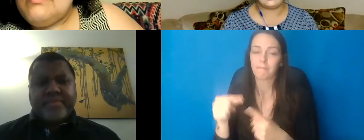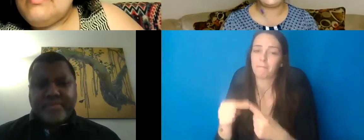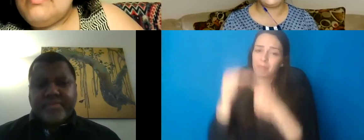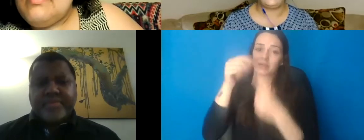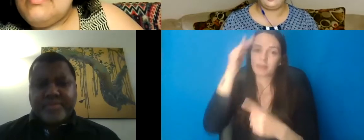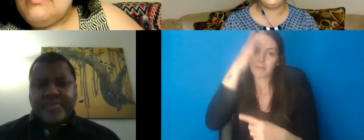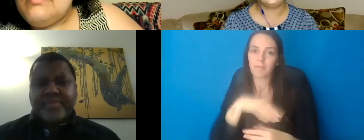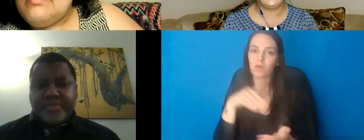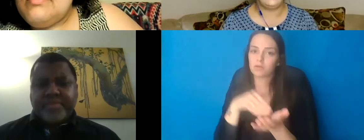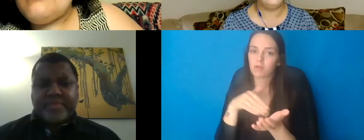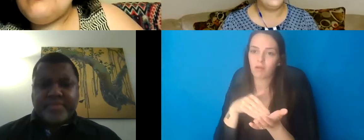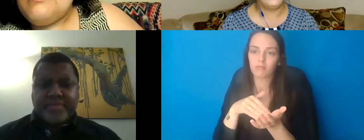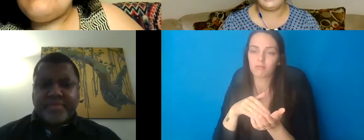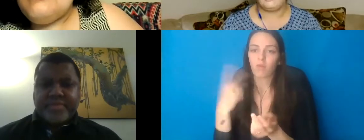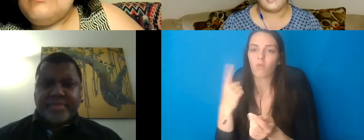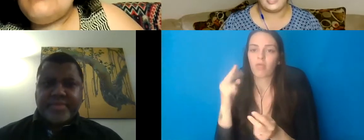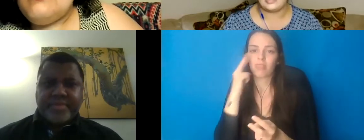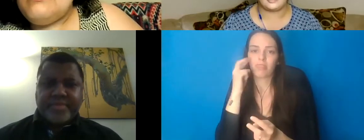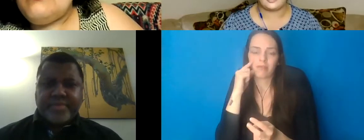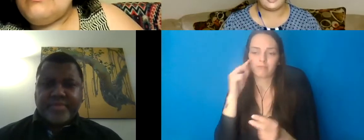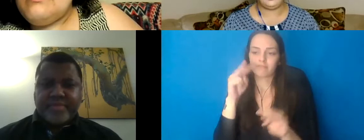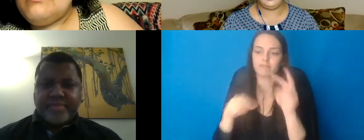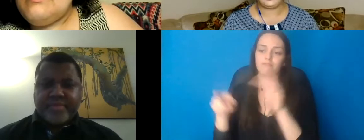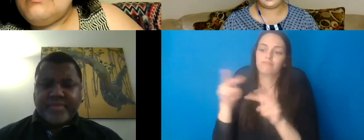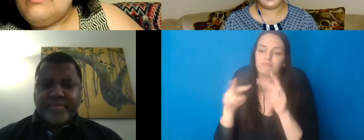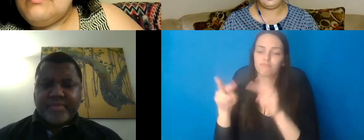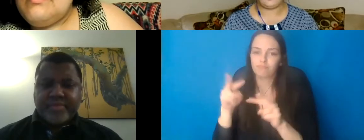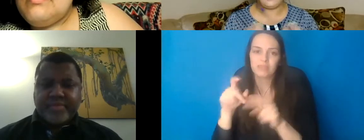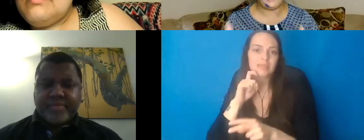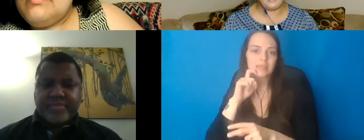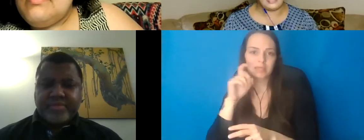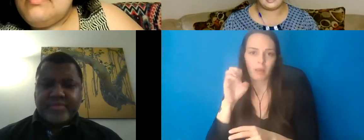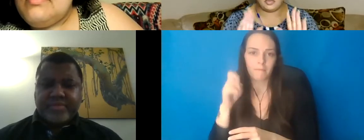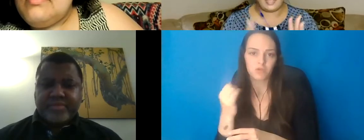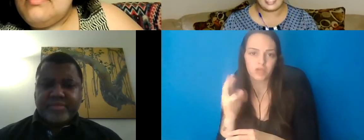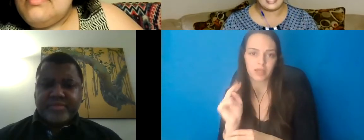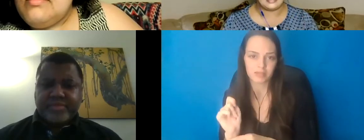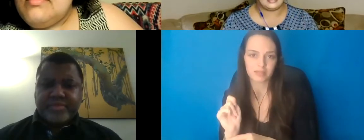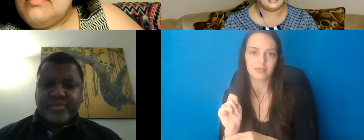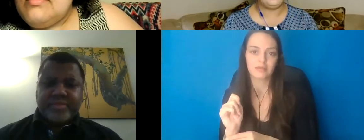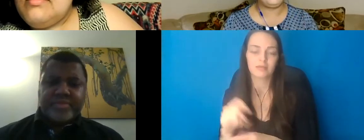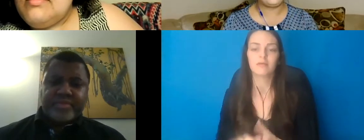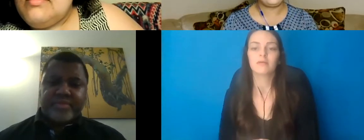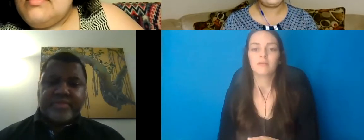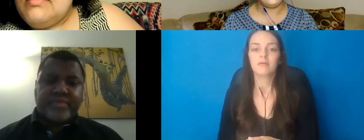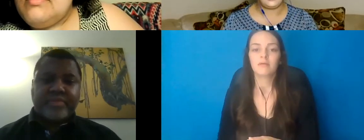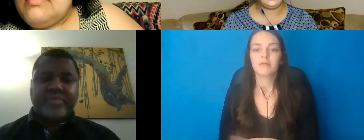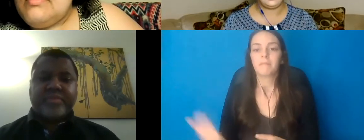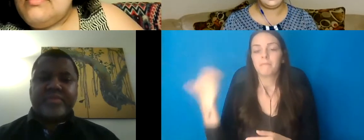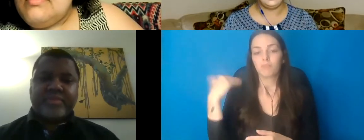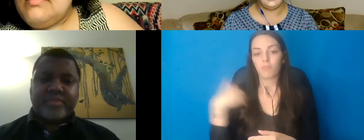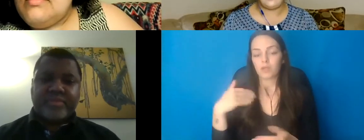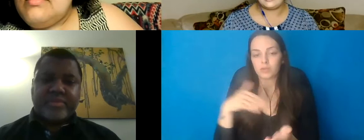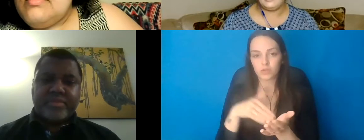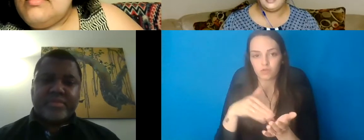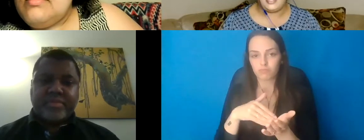sexual object. One doctor a few years ago, before I found my doctor, who was fantastic, they